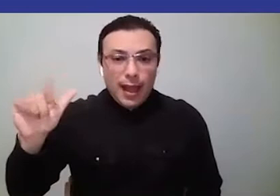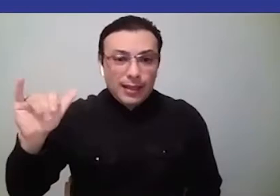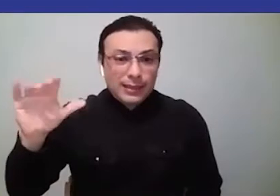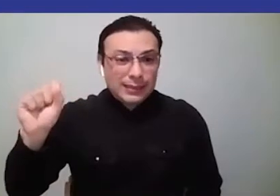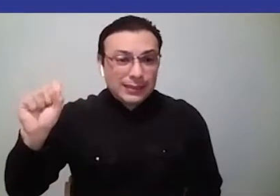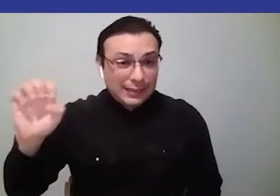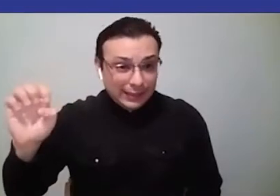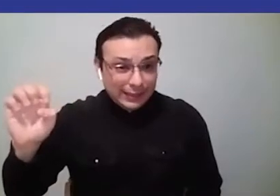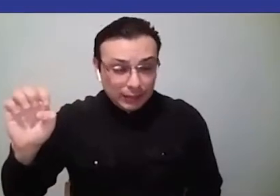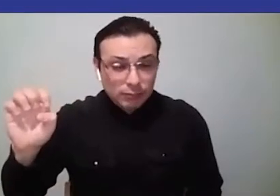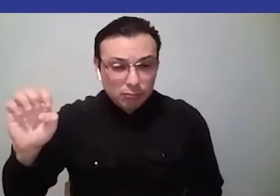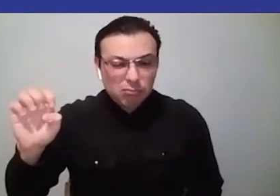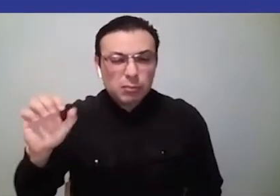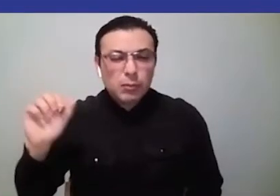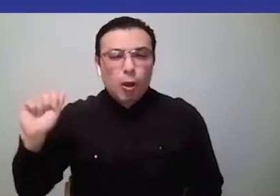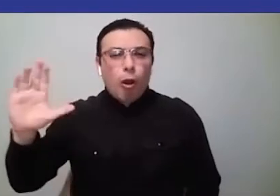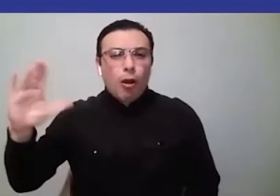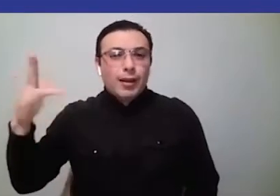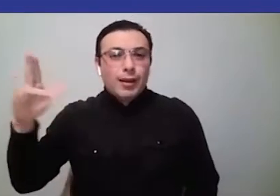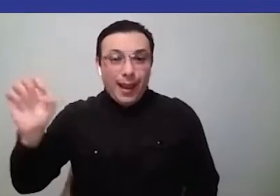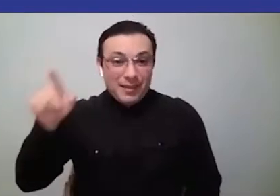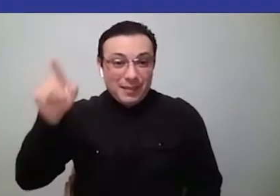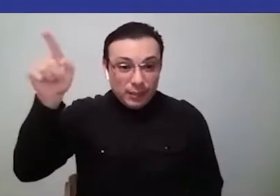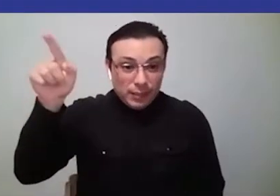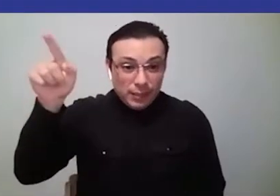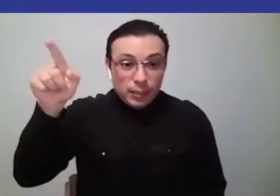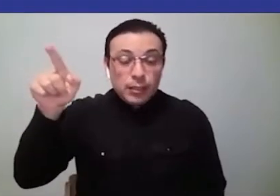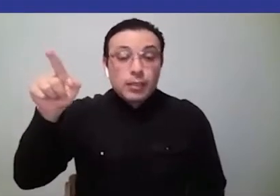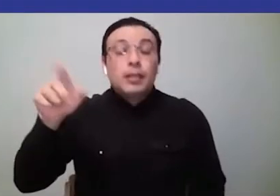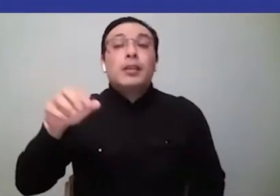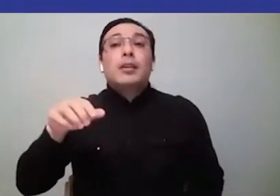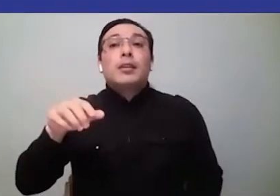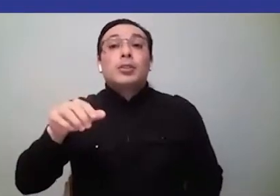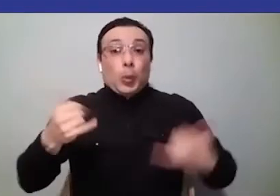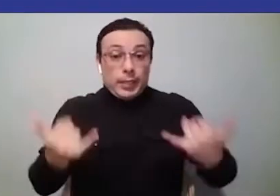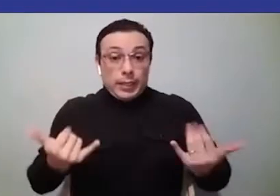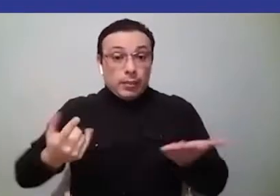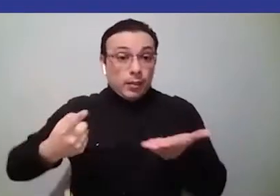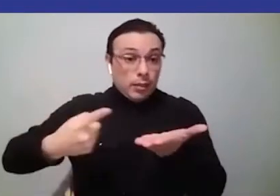and our discussions will be put into practical